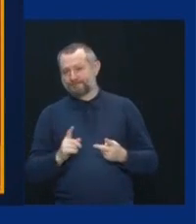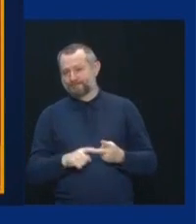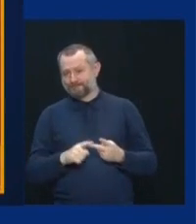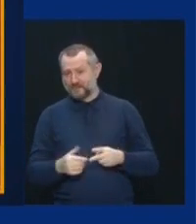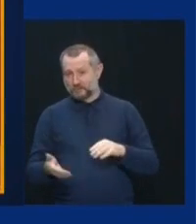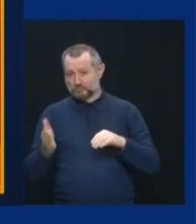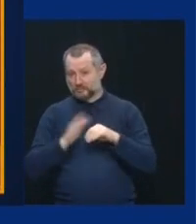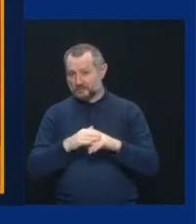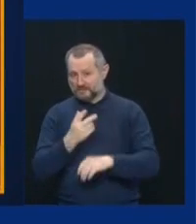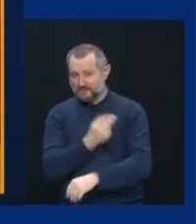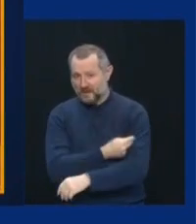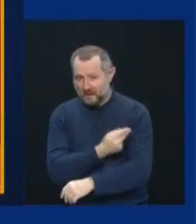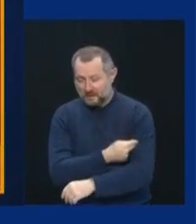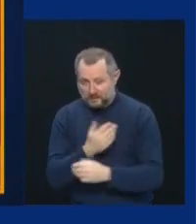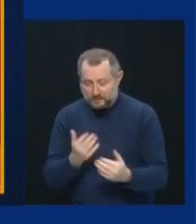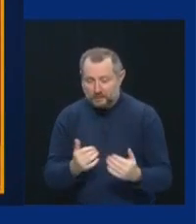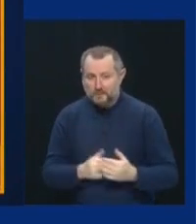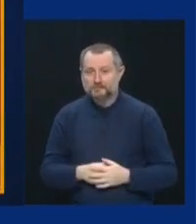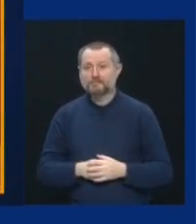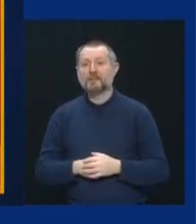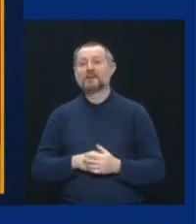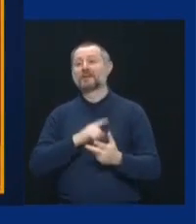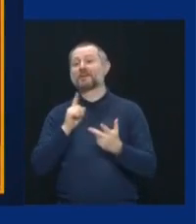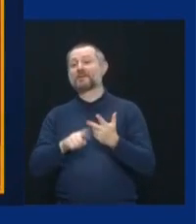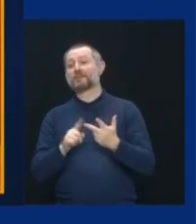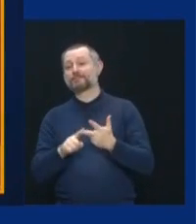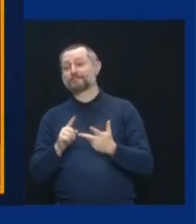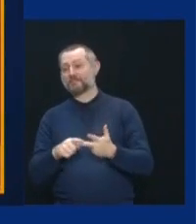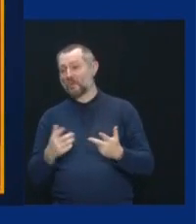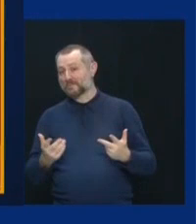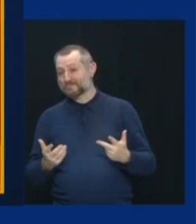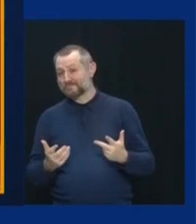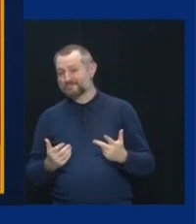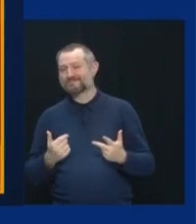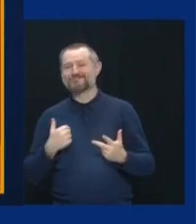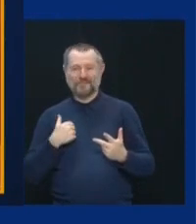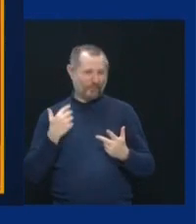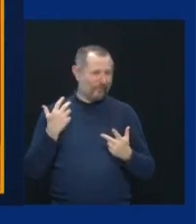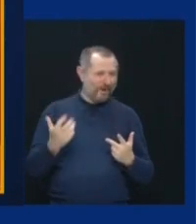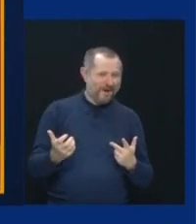the vaccination rate. And third, we want to